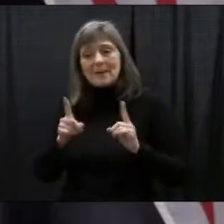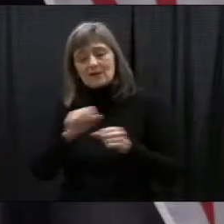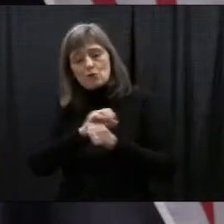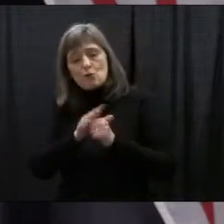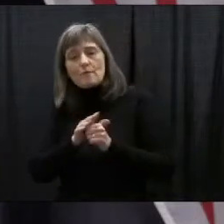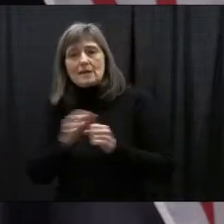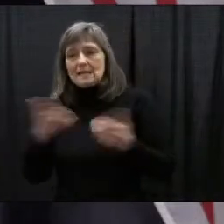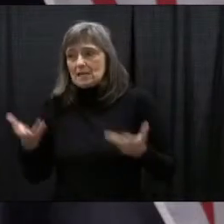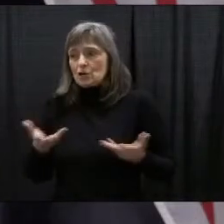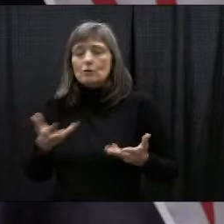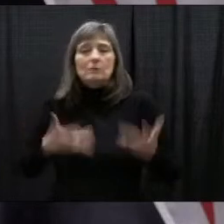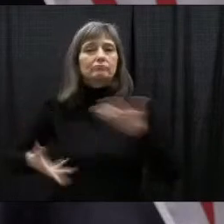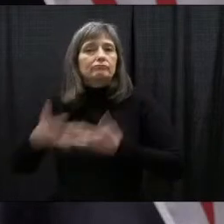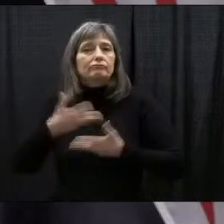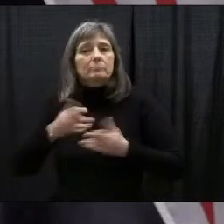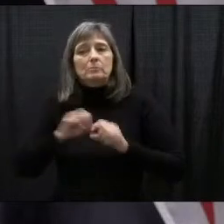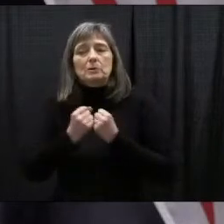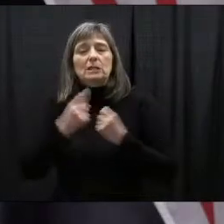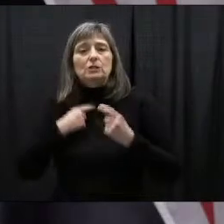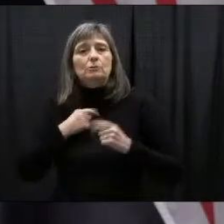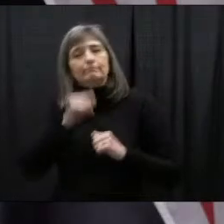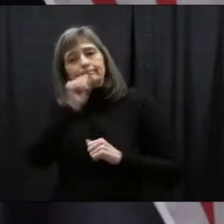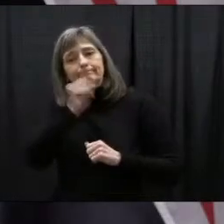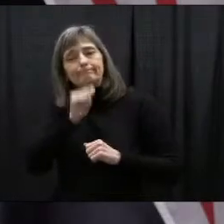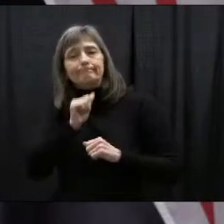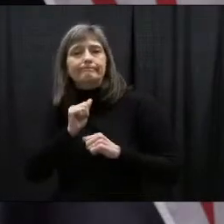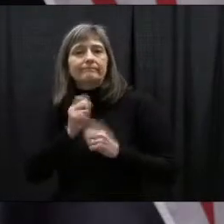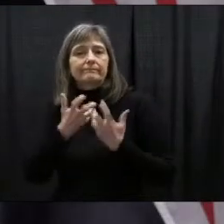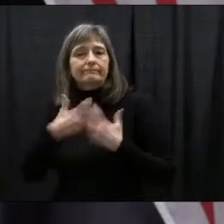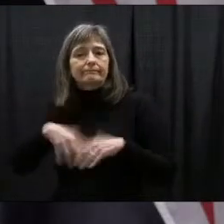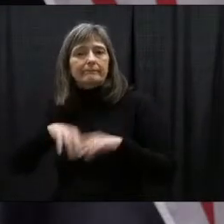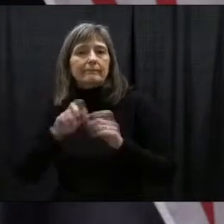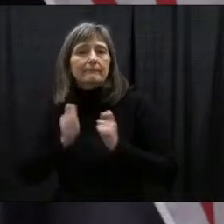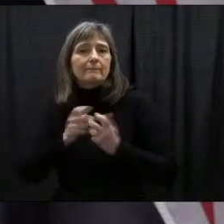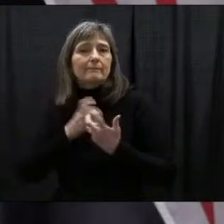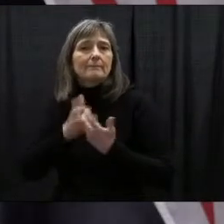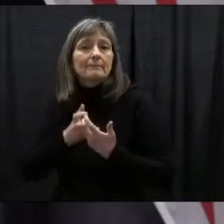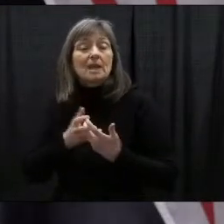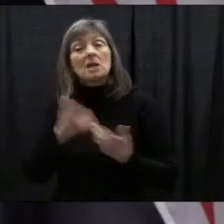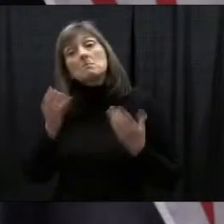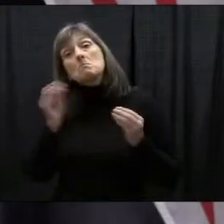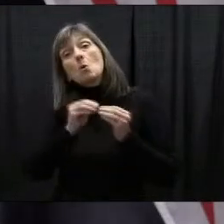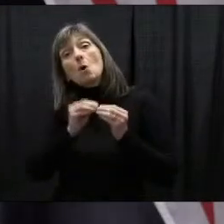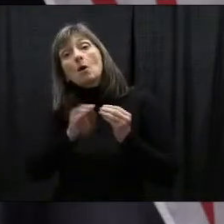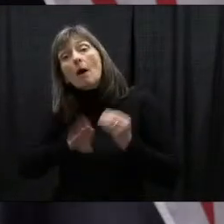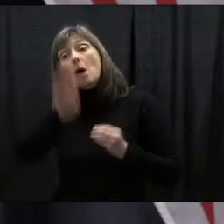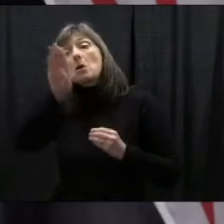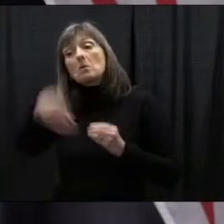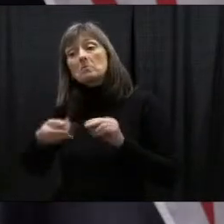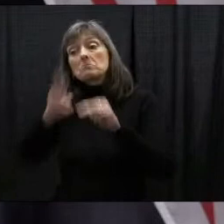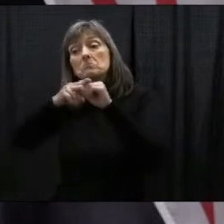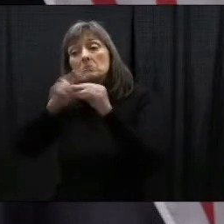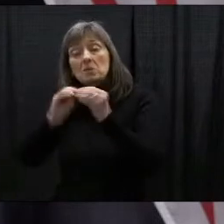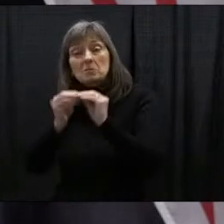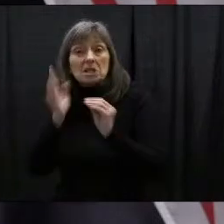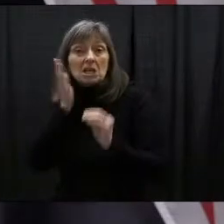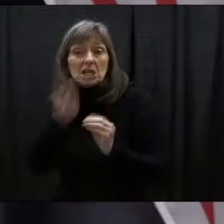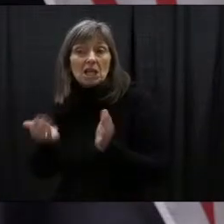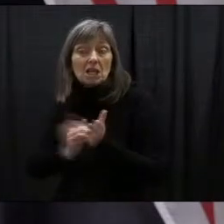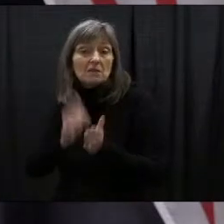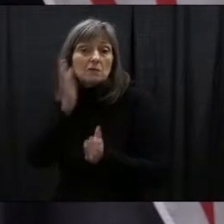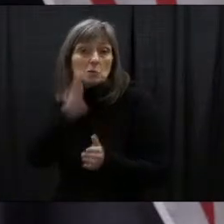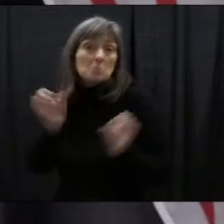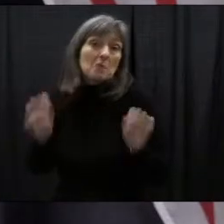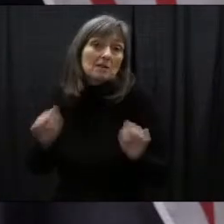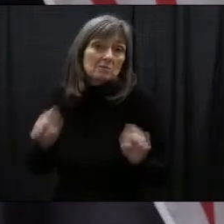the virus and be ready to adapt. We will likely face more waves in the future, and that could mean revisiting public